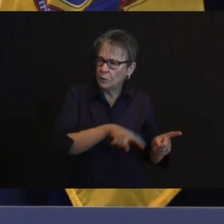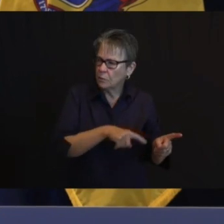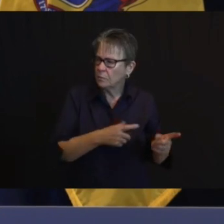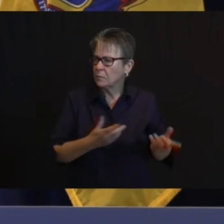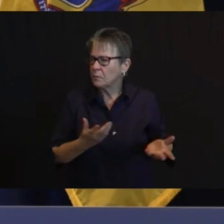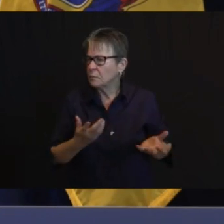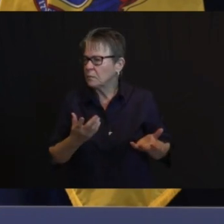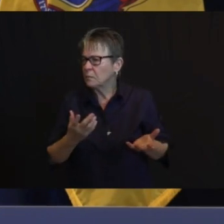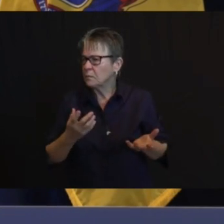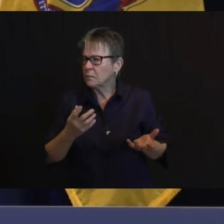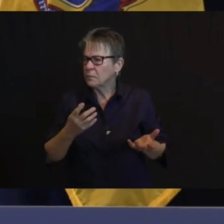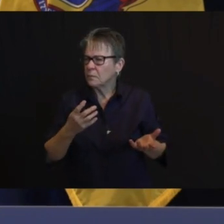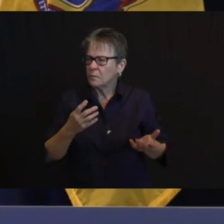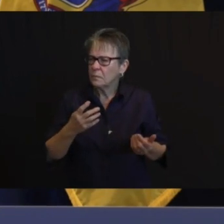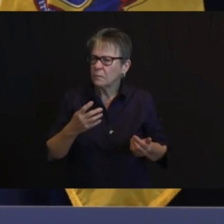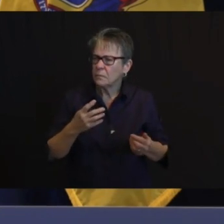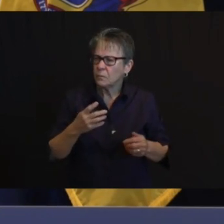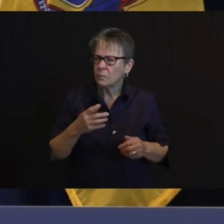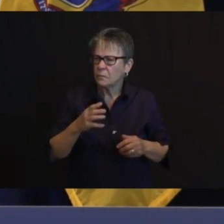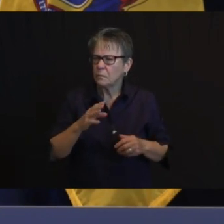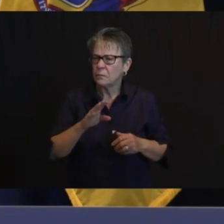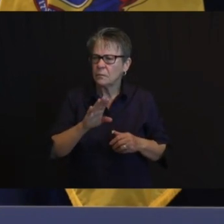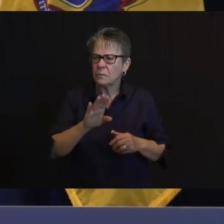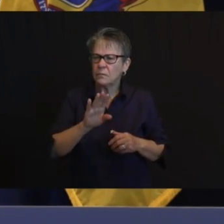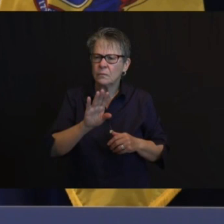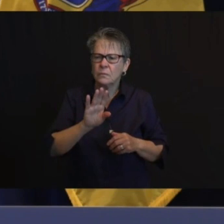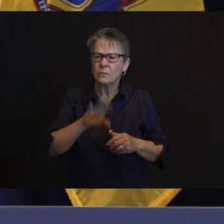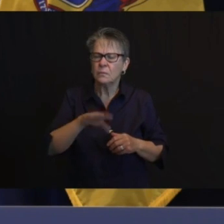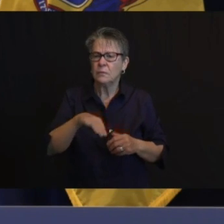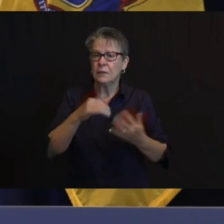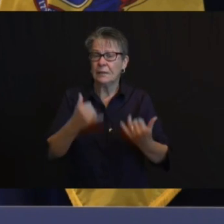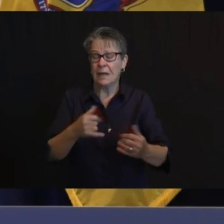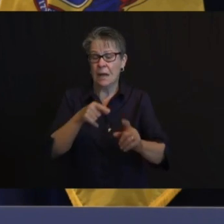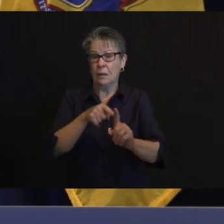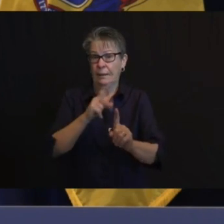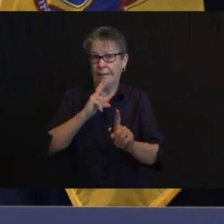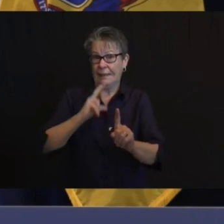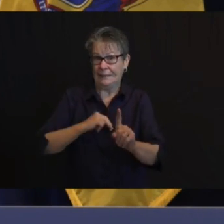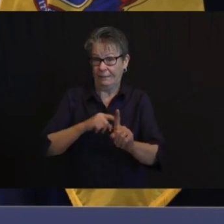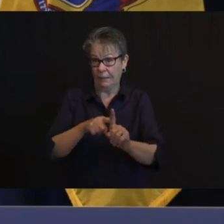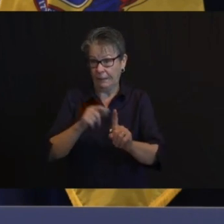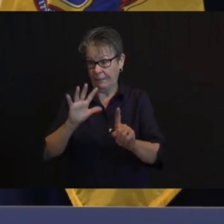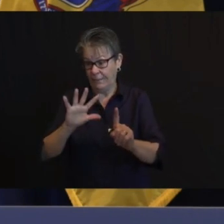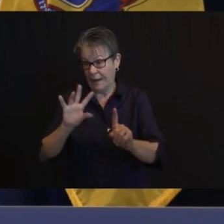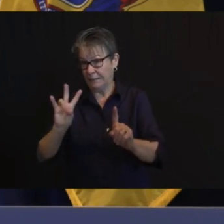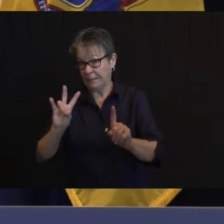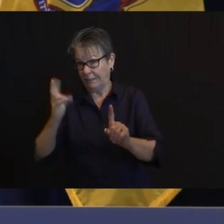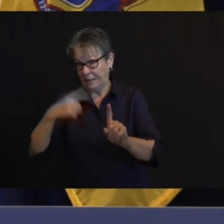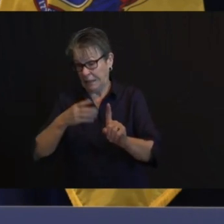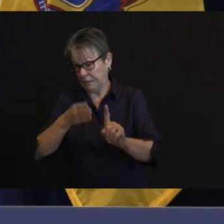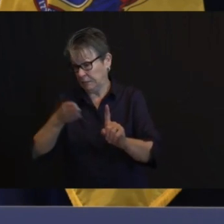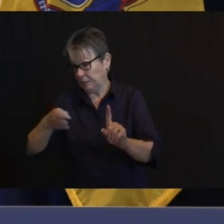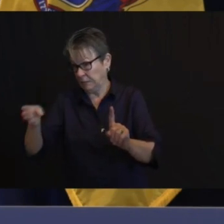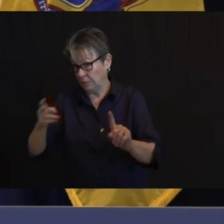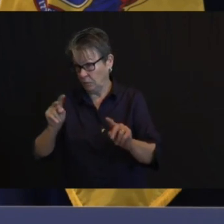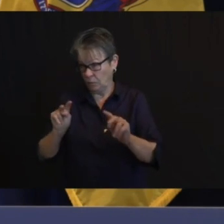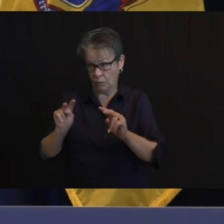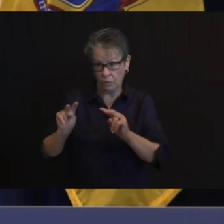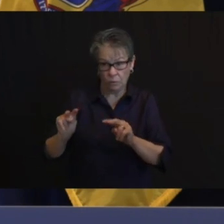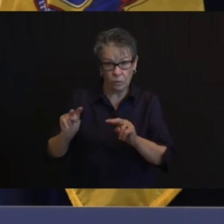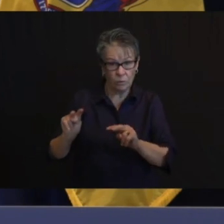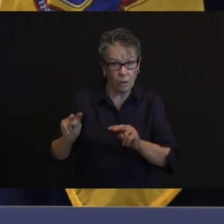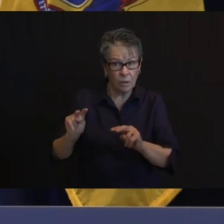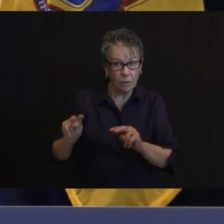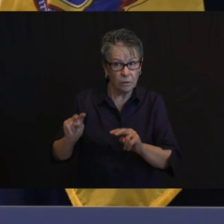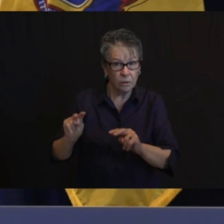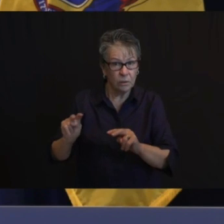after Thanksgiving, when any sort of virus spread at Thanksgiving could be incubating, and what will be the indicators, the red flags that you're